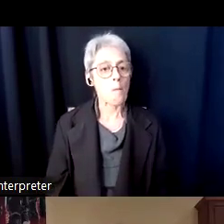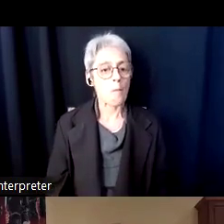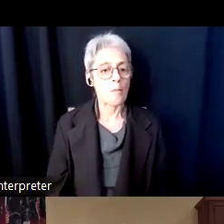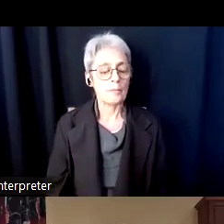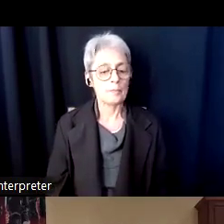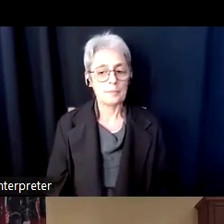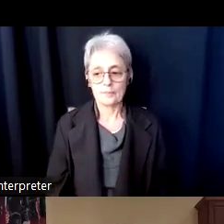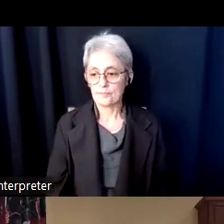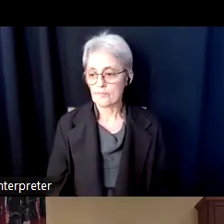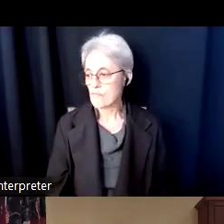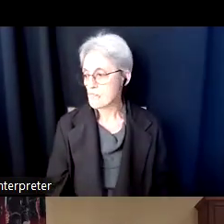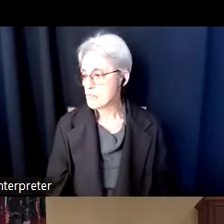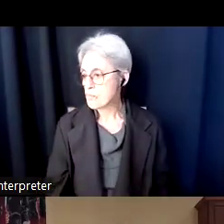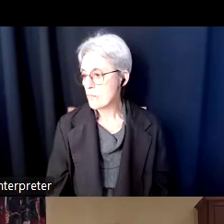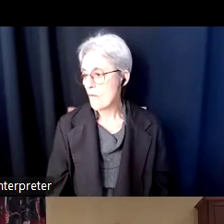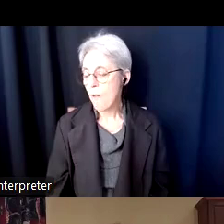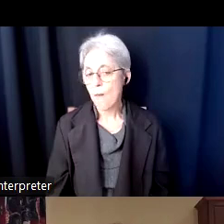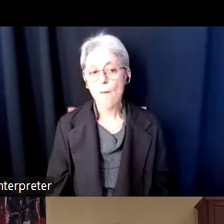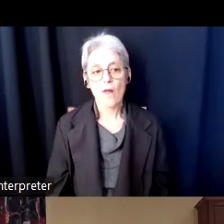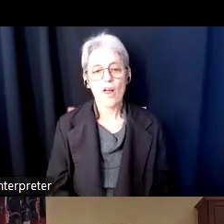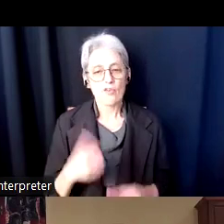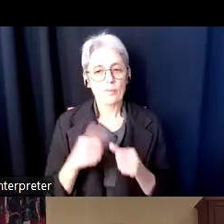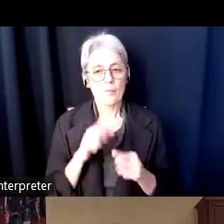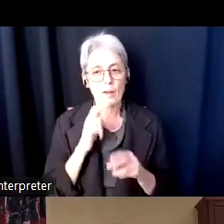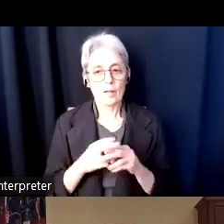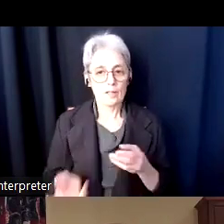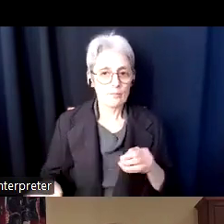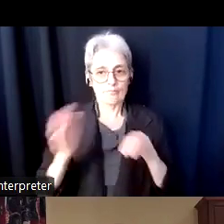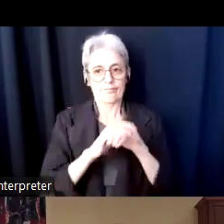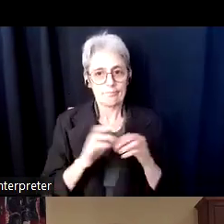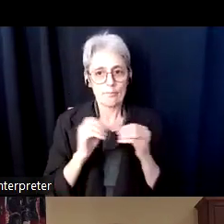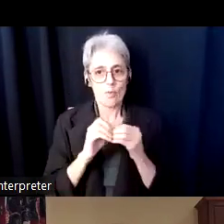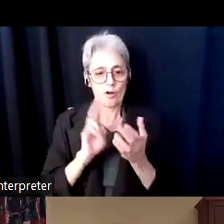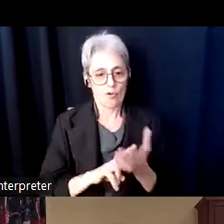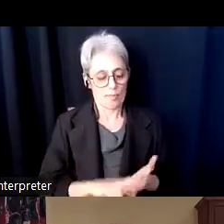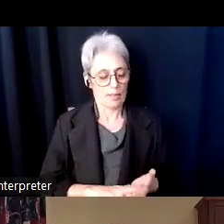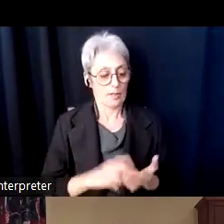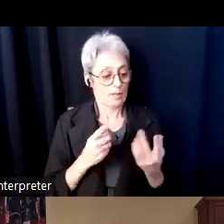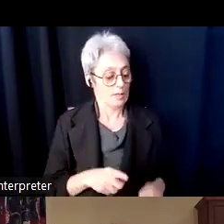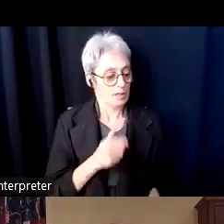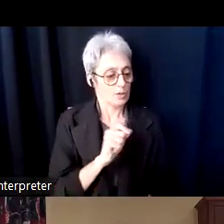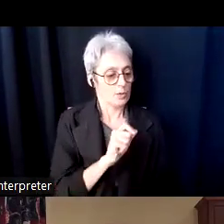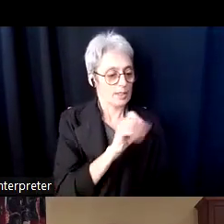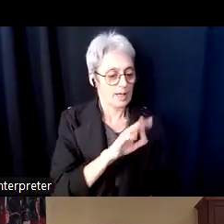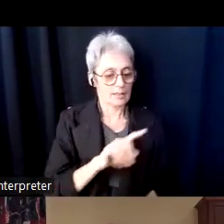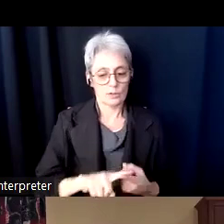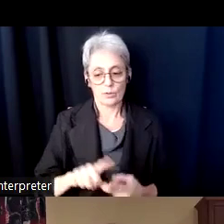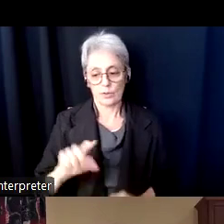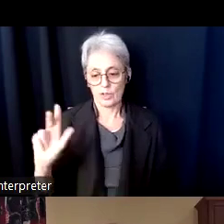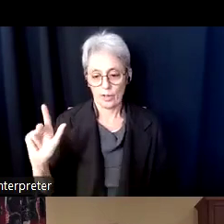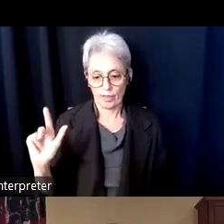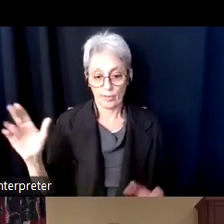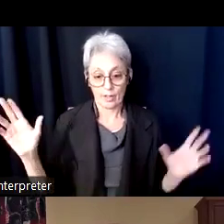So I talked about this spike in enrollment. So from 2019 to 2023, we actually saw a